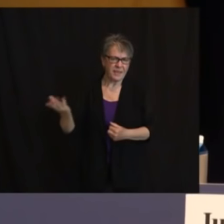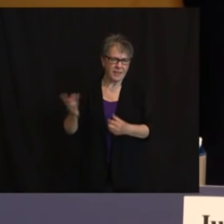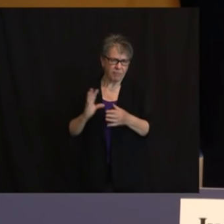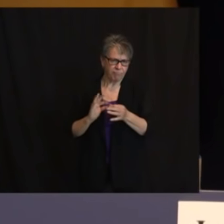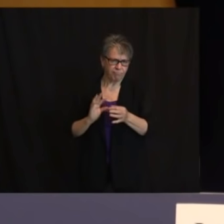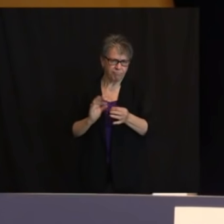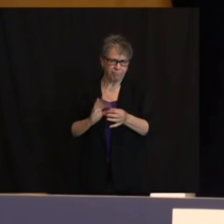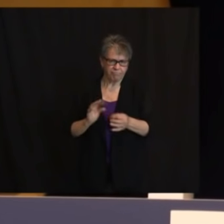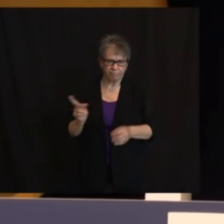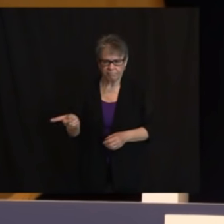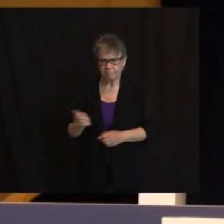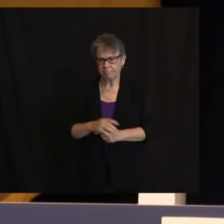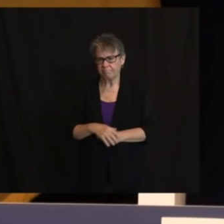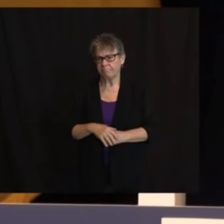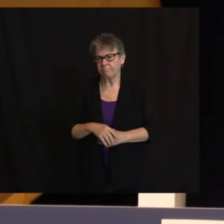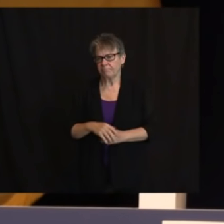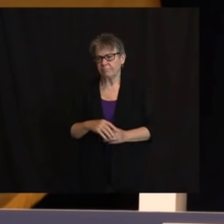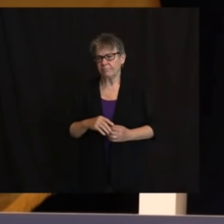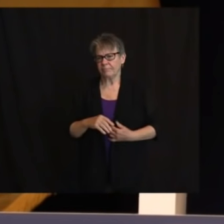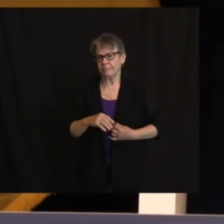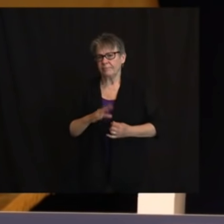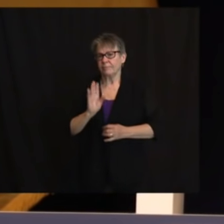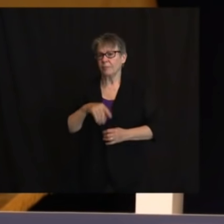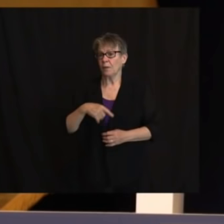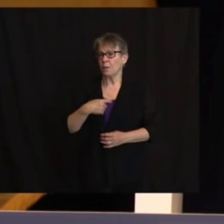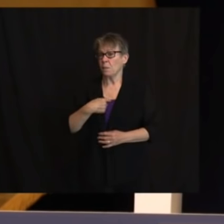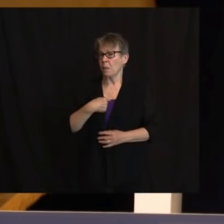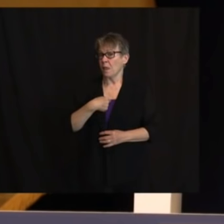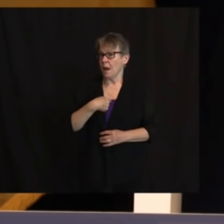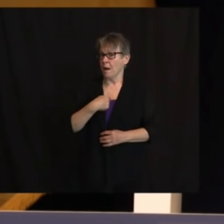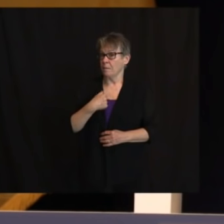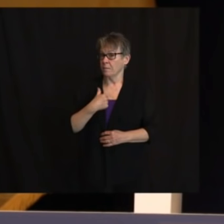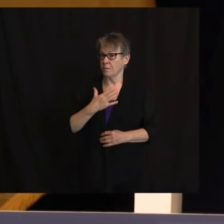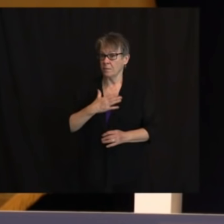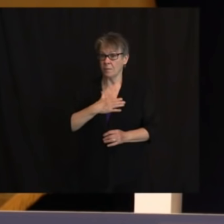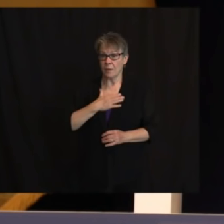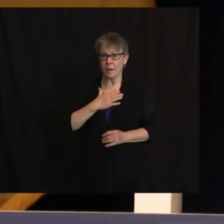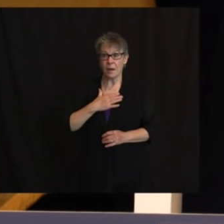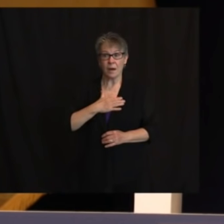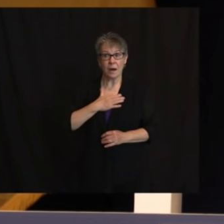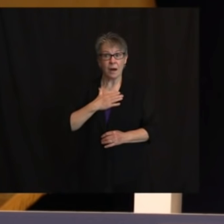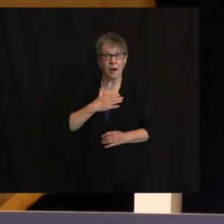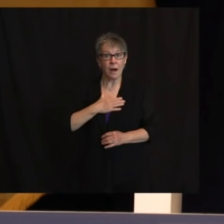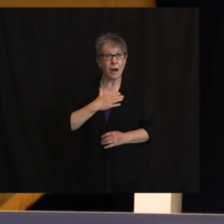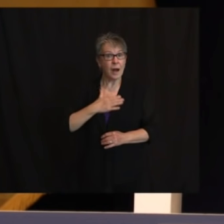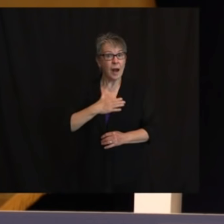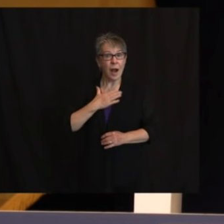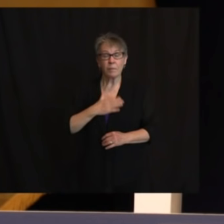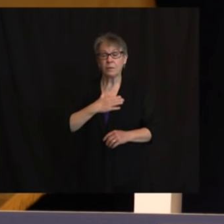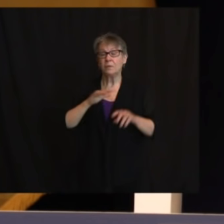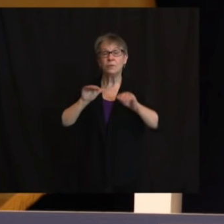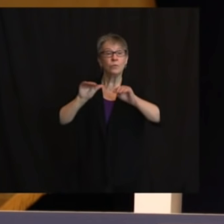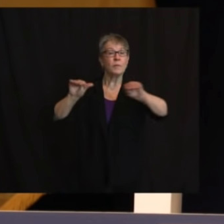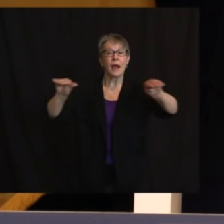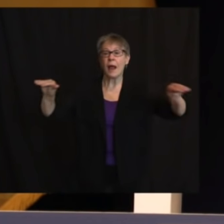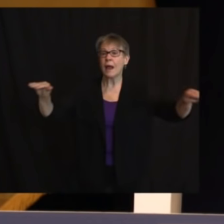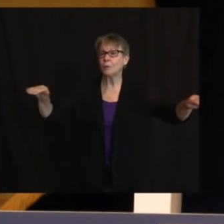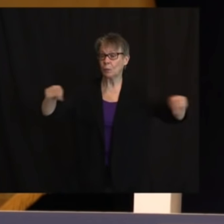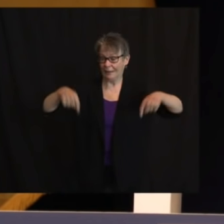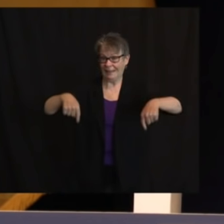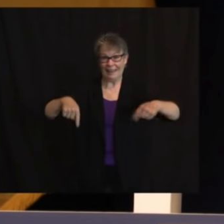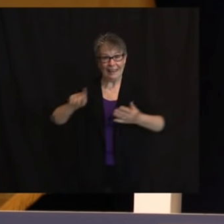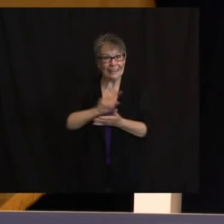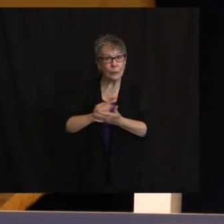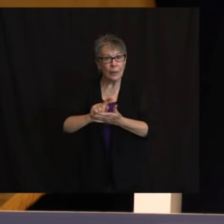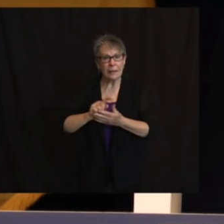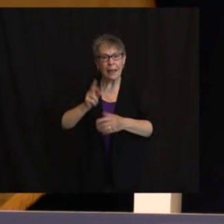pleased today to remind everyone that this week is National Nurses Week. It's time to pay